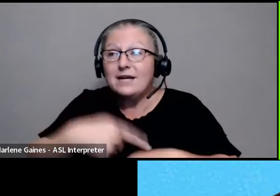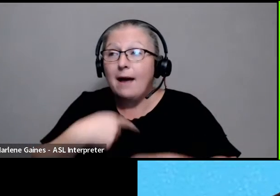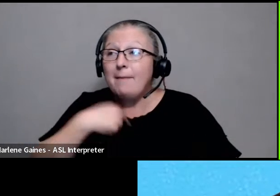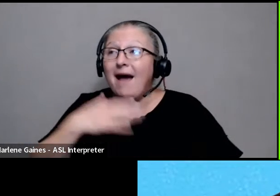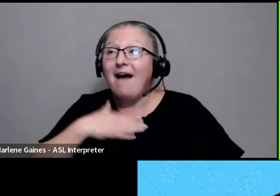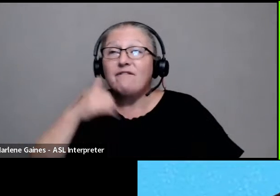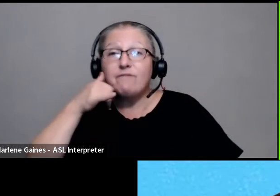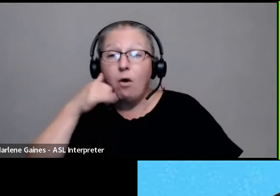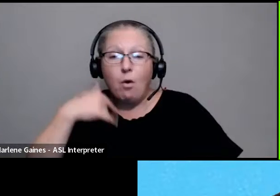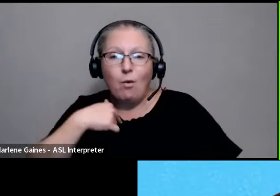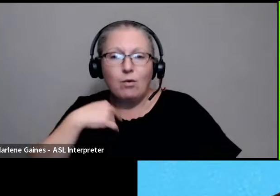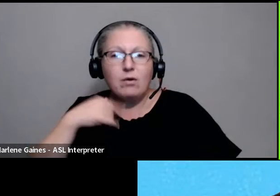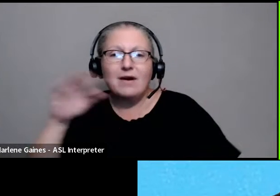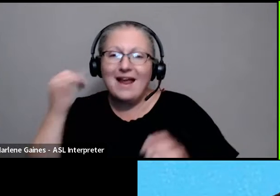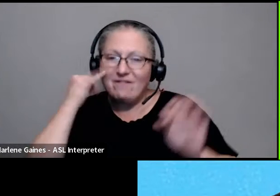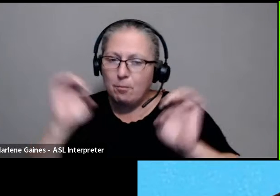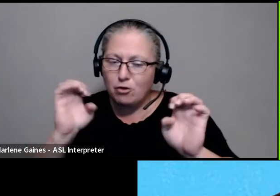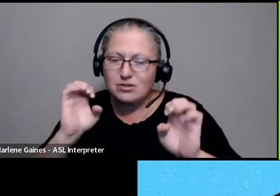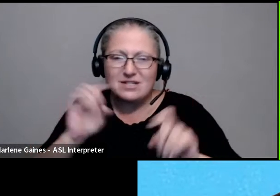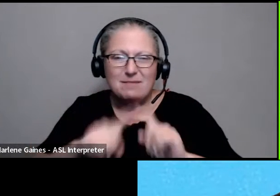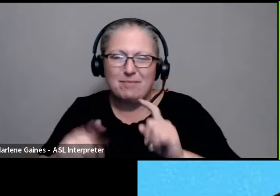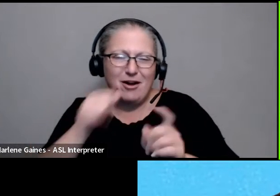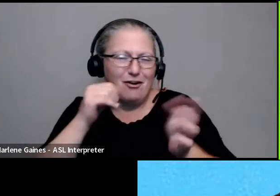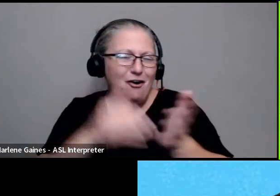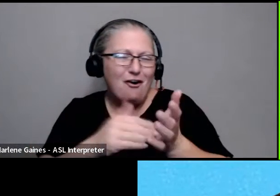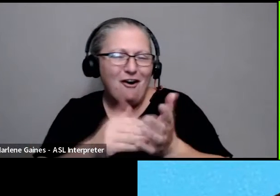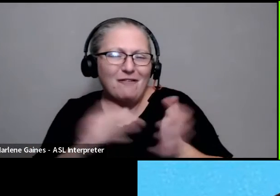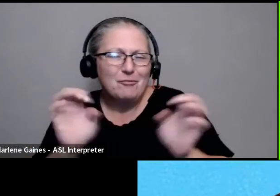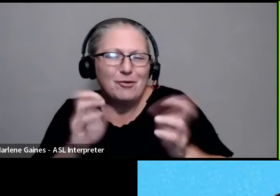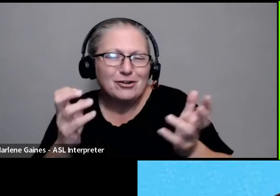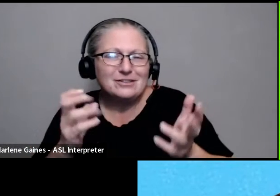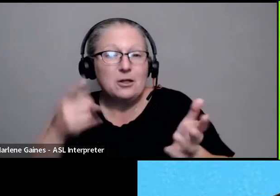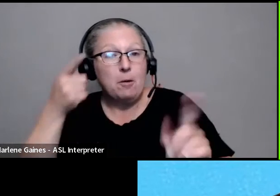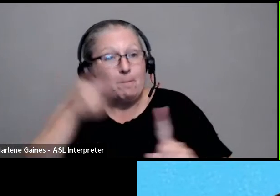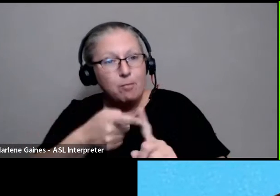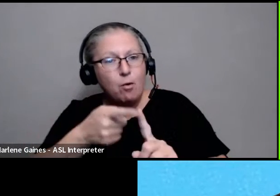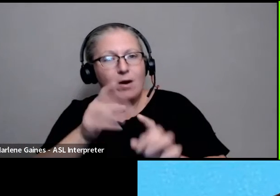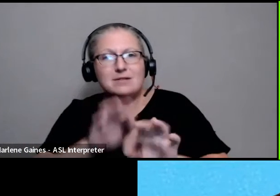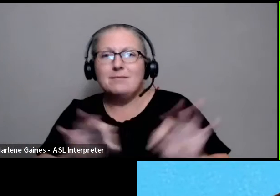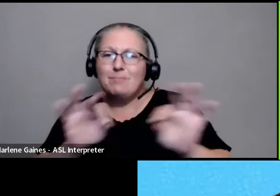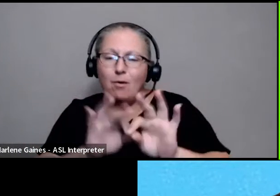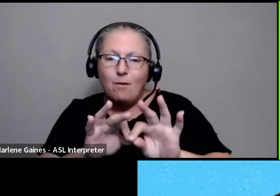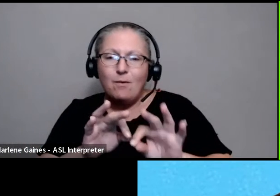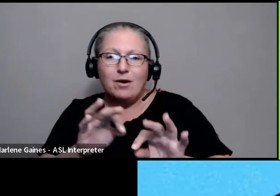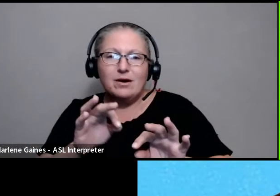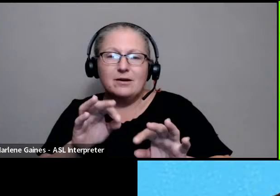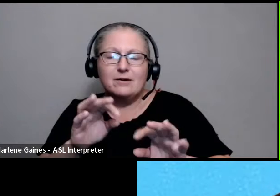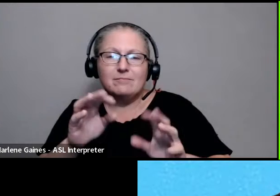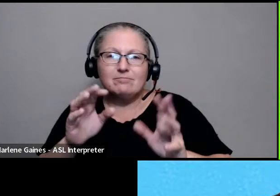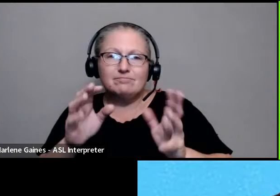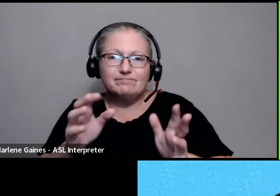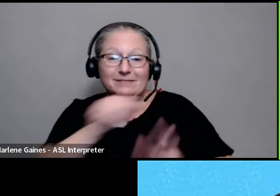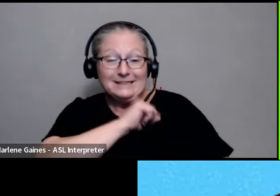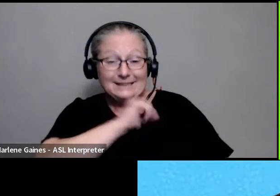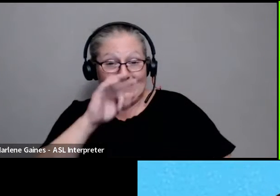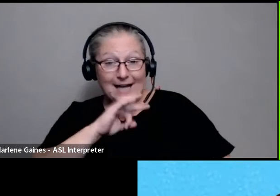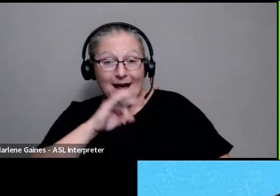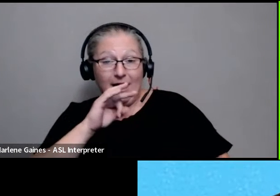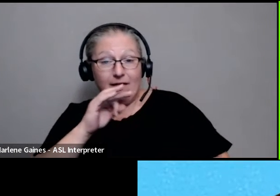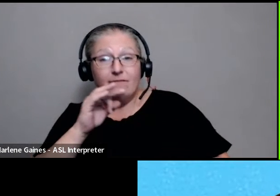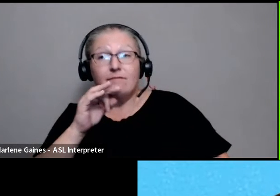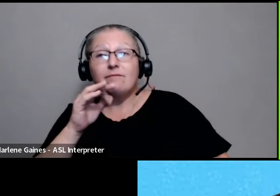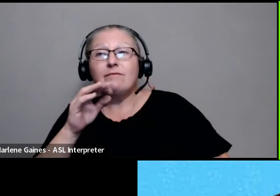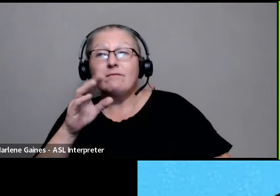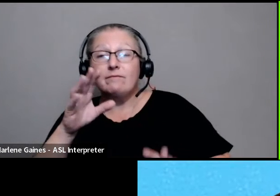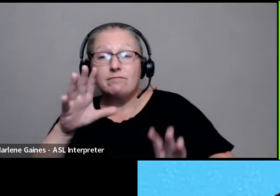thankfully we don't have those very often. But the point is that I think that's a key component when you look at this is that staff being on board,